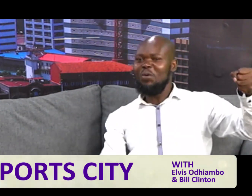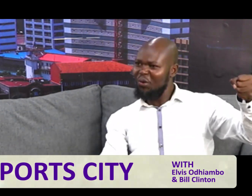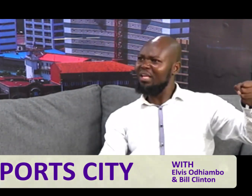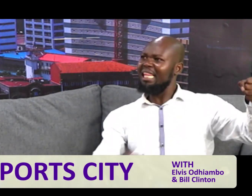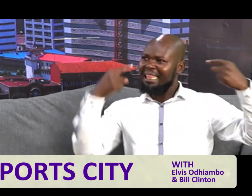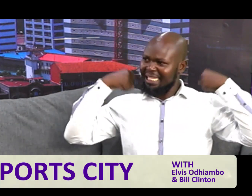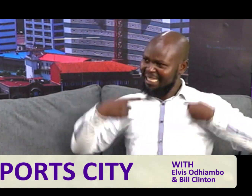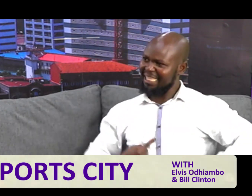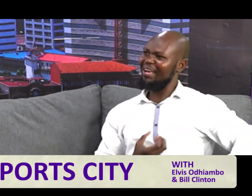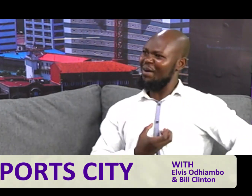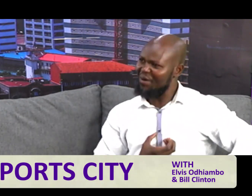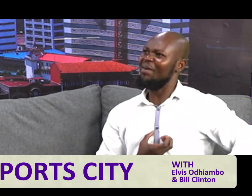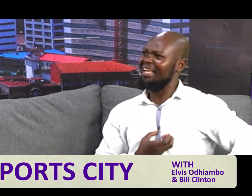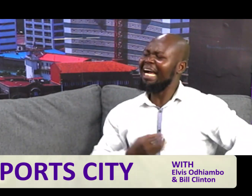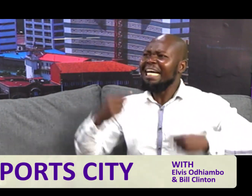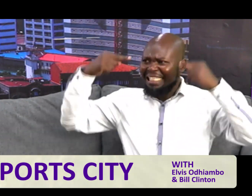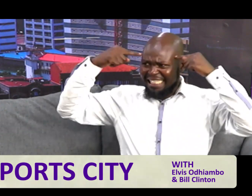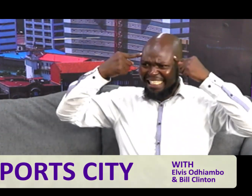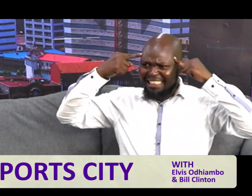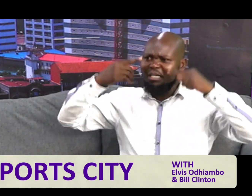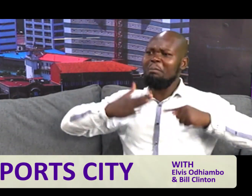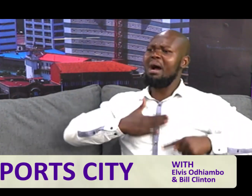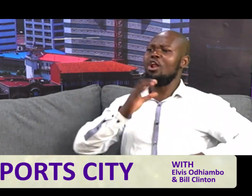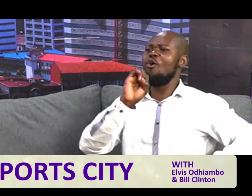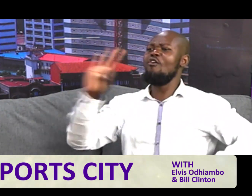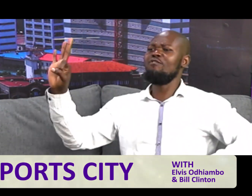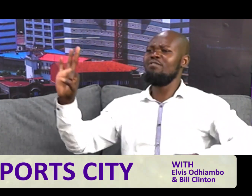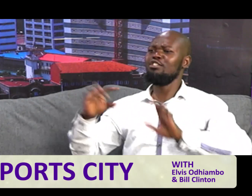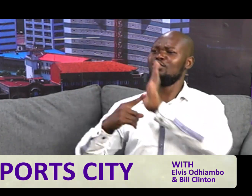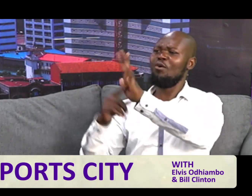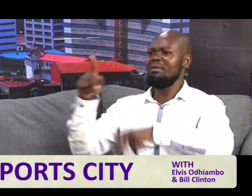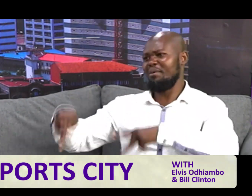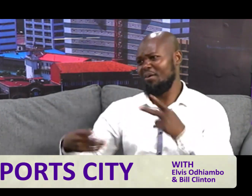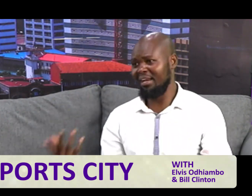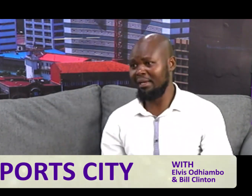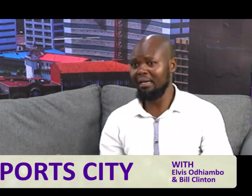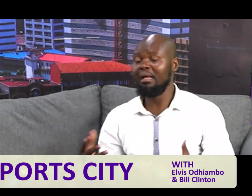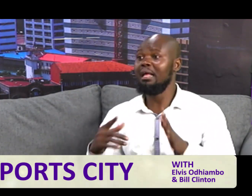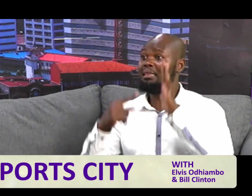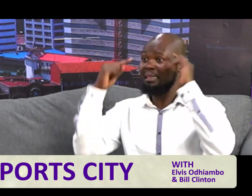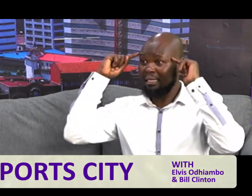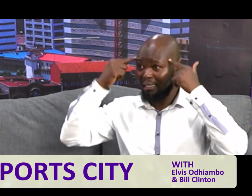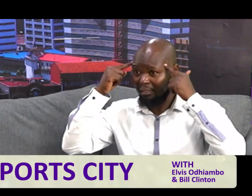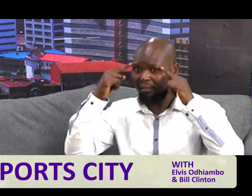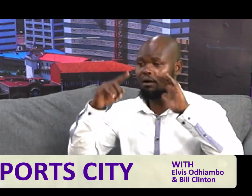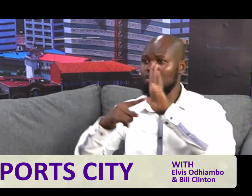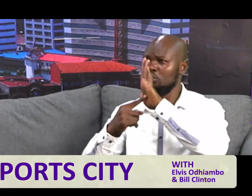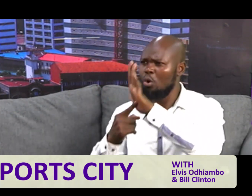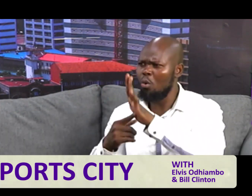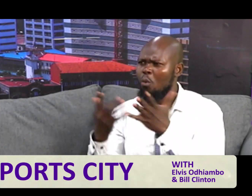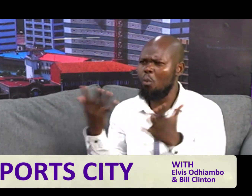So most of them, yes, they really want the goal and the cup. So I feel,